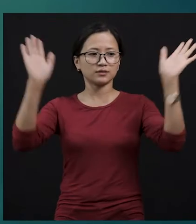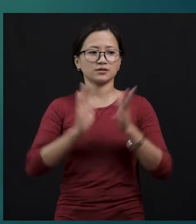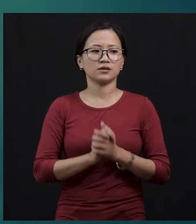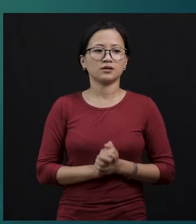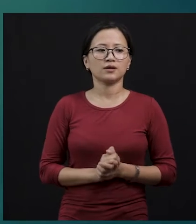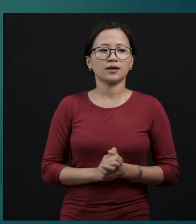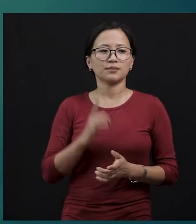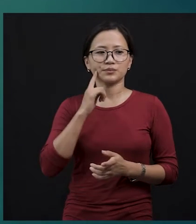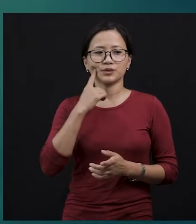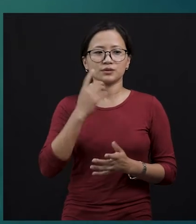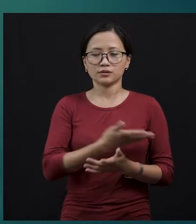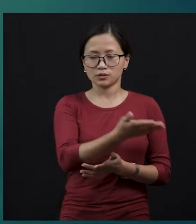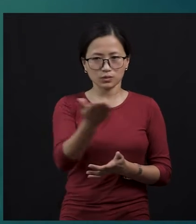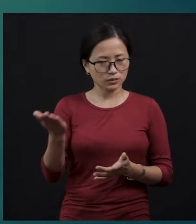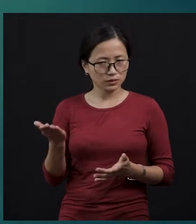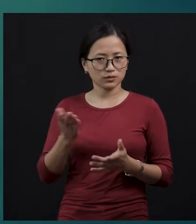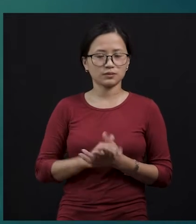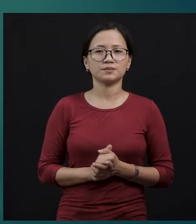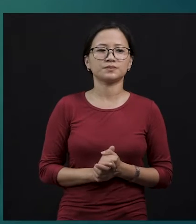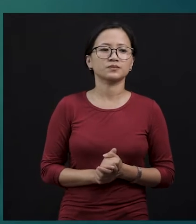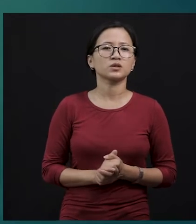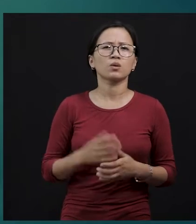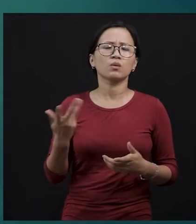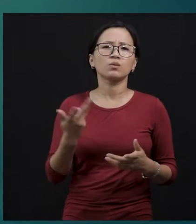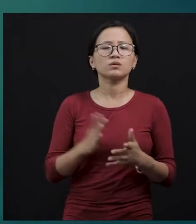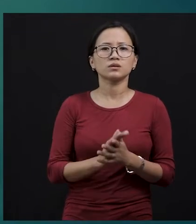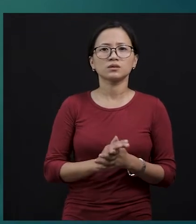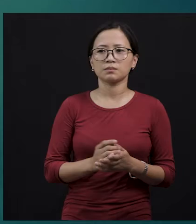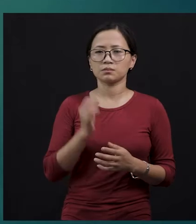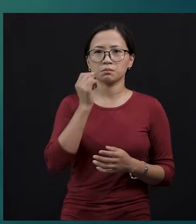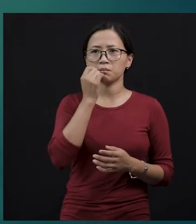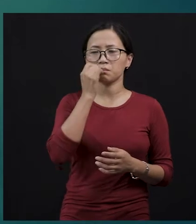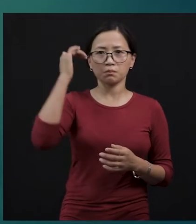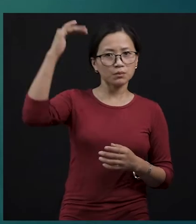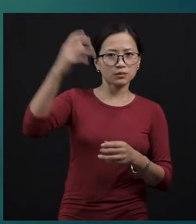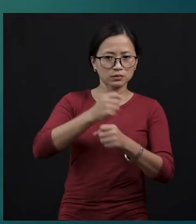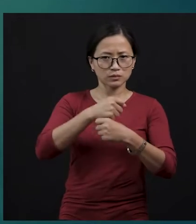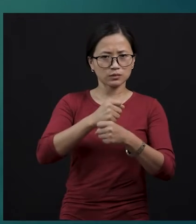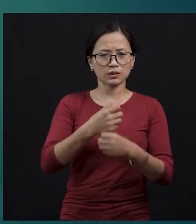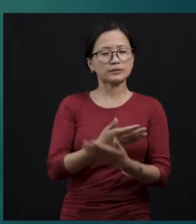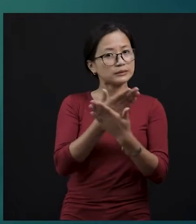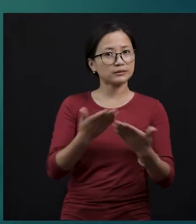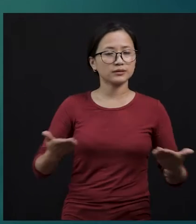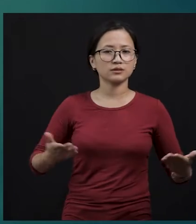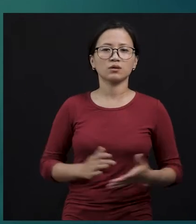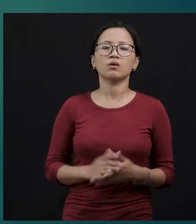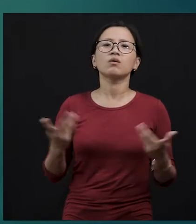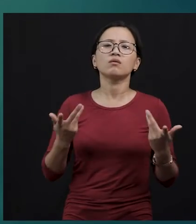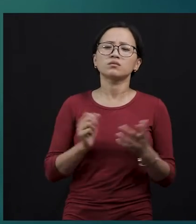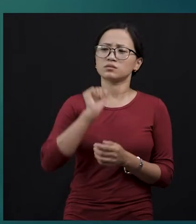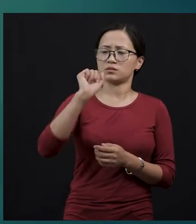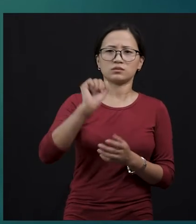nature and also man-made things. You know what are man-made things, right? Man-made things are the things that are made by man's